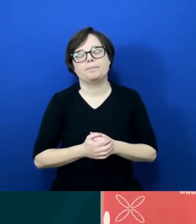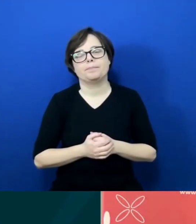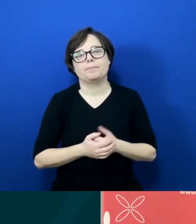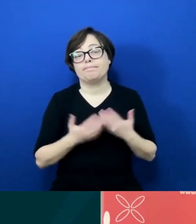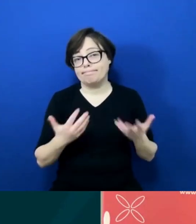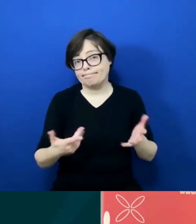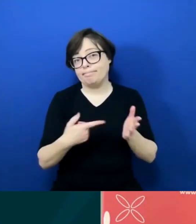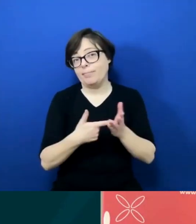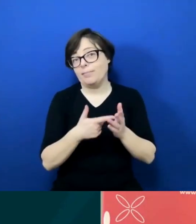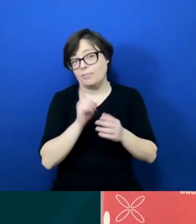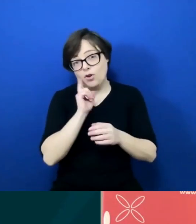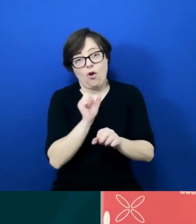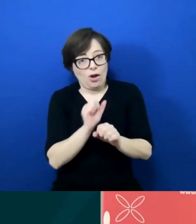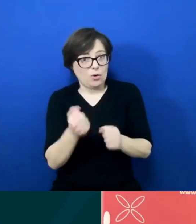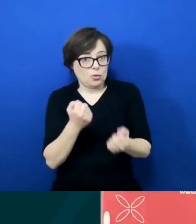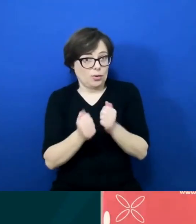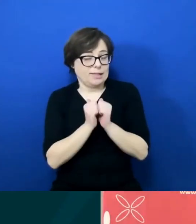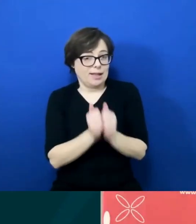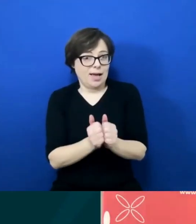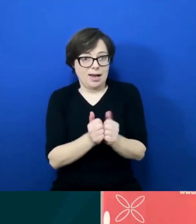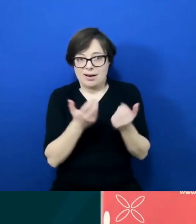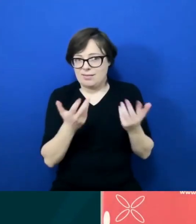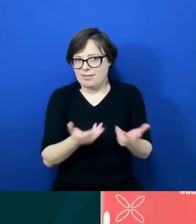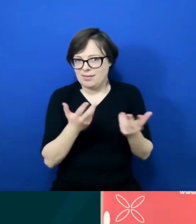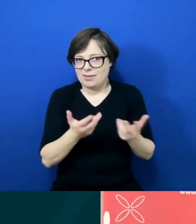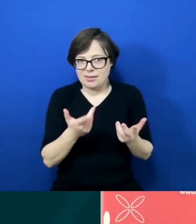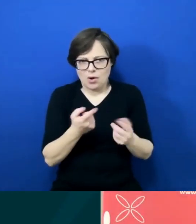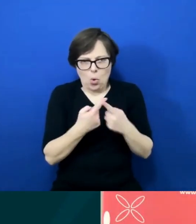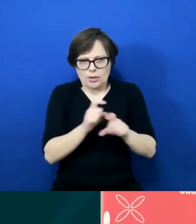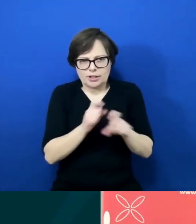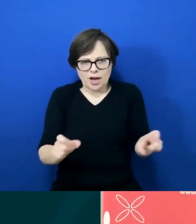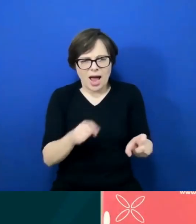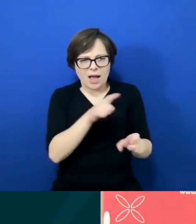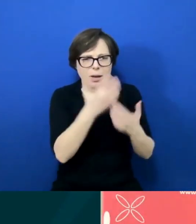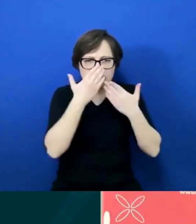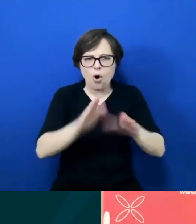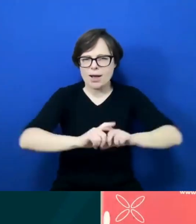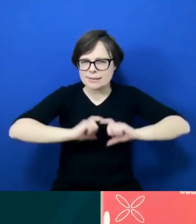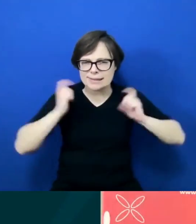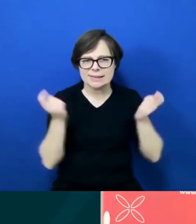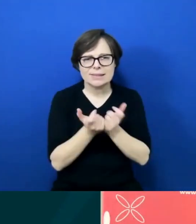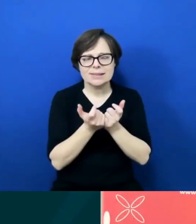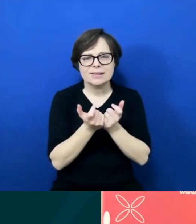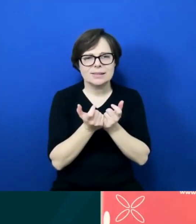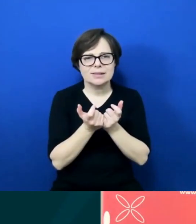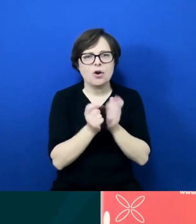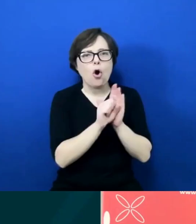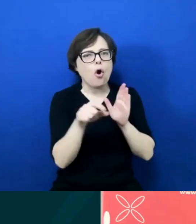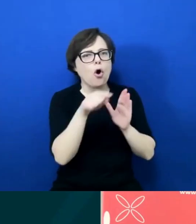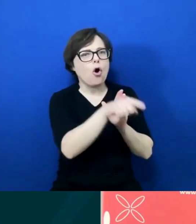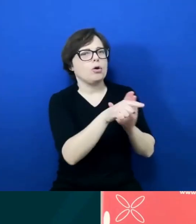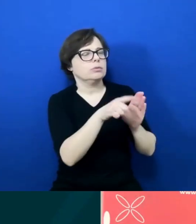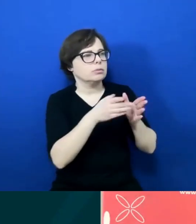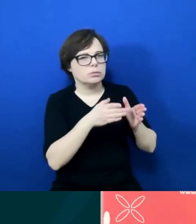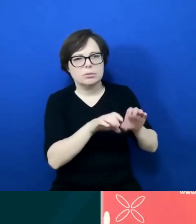Mr. Chairman. It was a big challenge to say and show so much, such complex approach in such a short